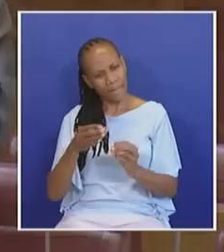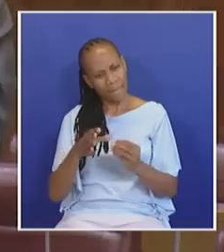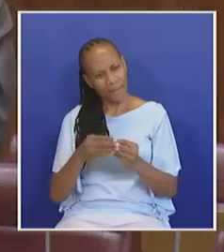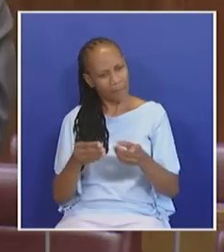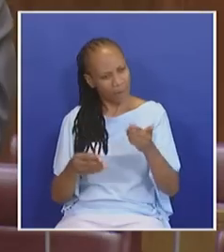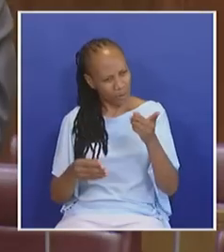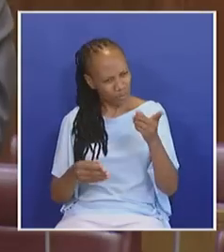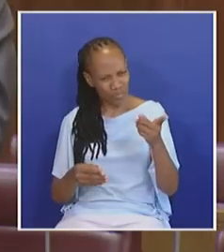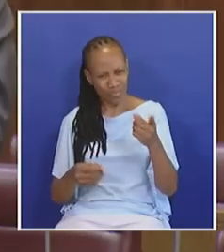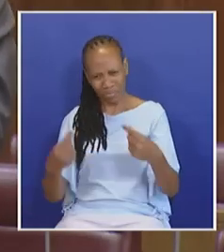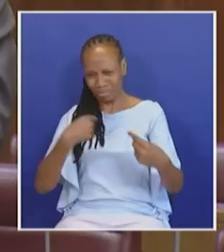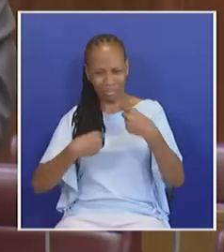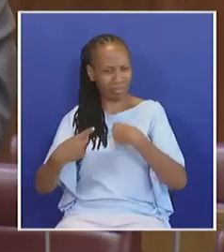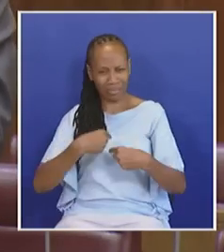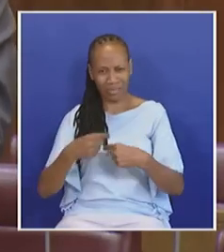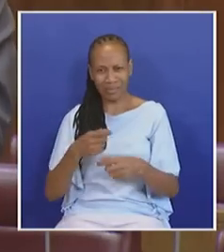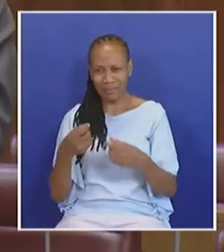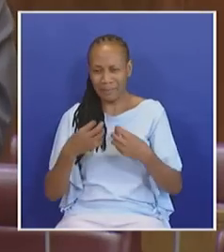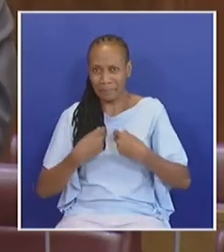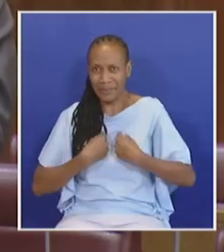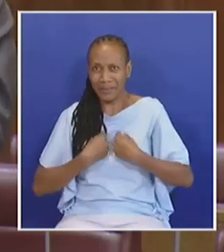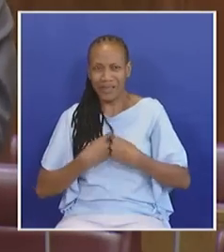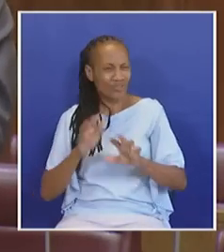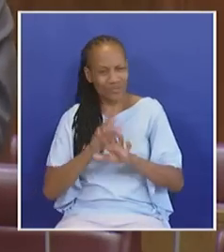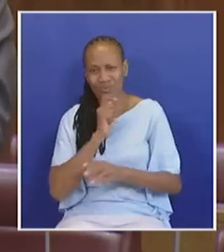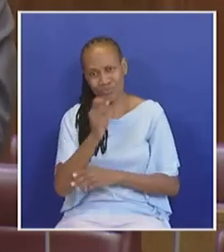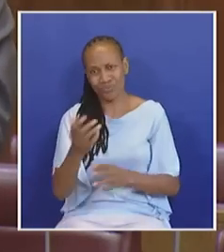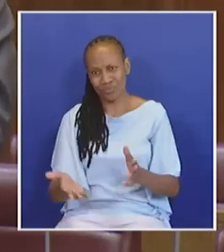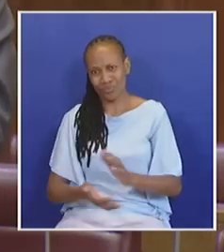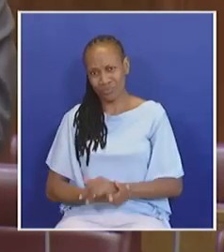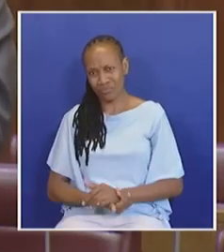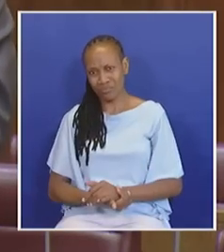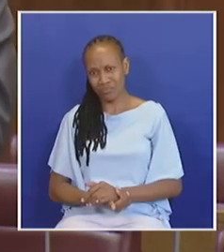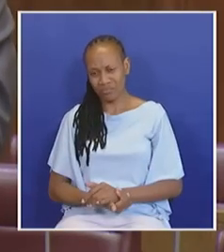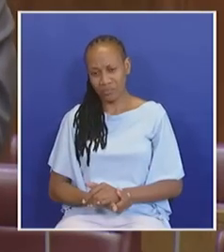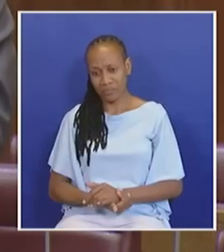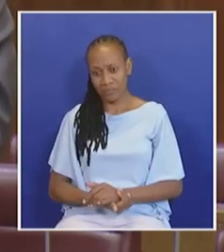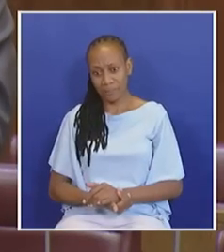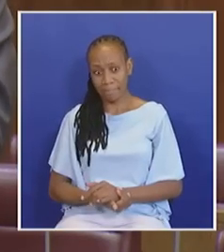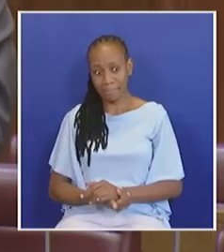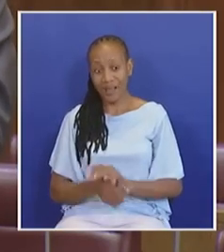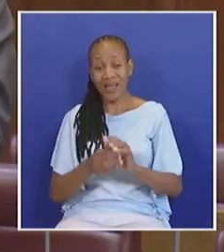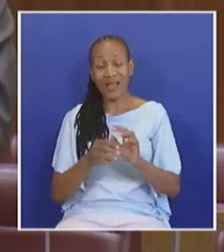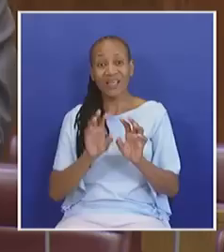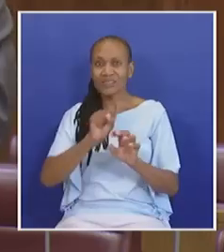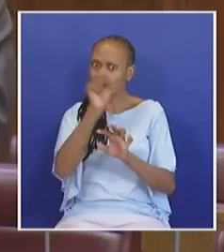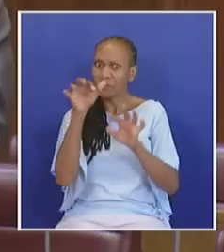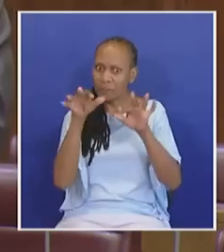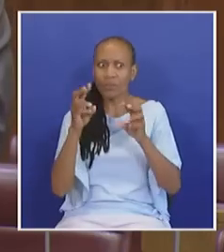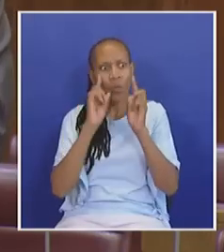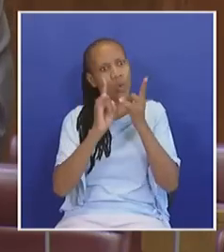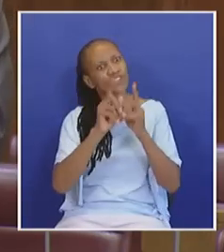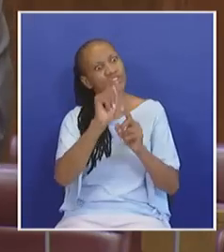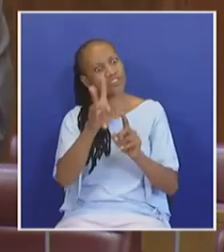pronouncing things on me that is absolutely not true, and he is misleading not only the House but South Africans. I